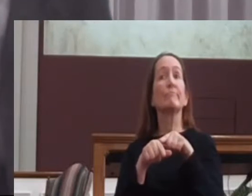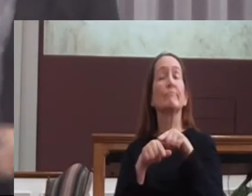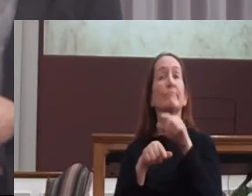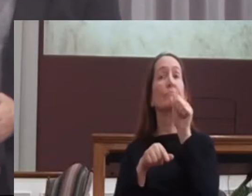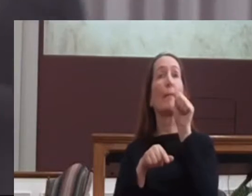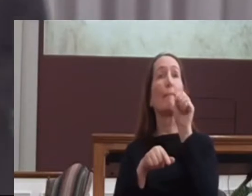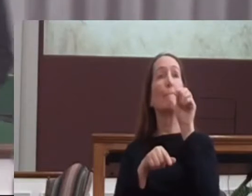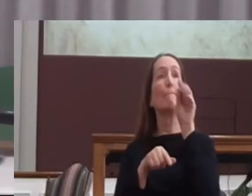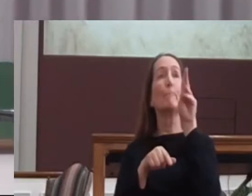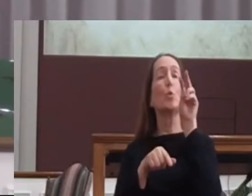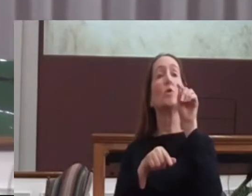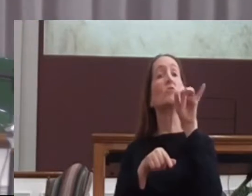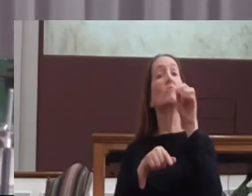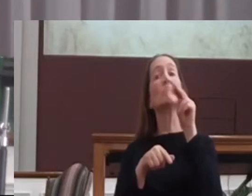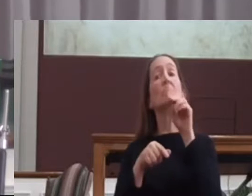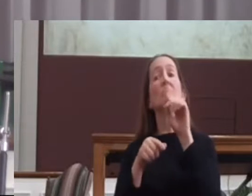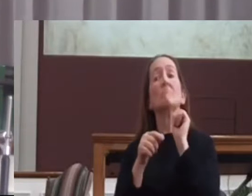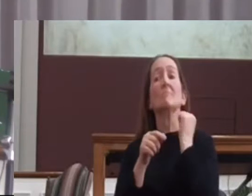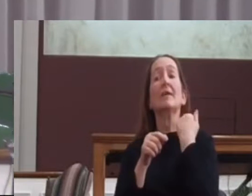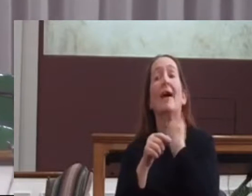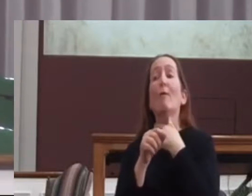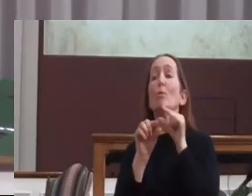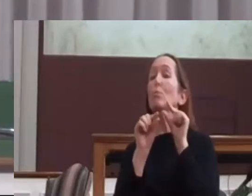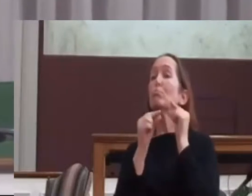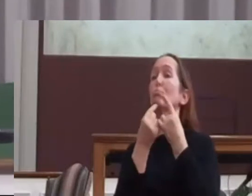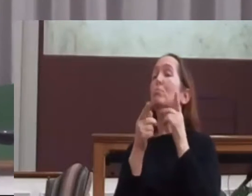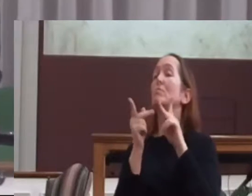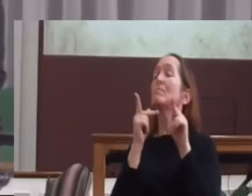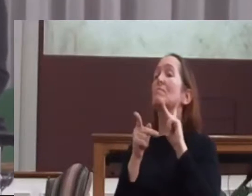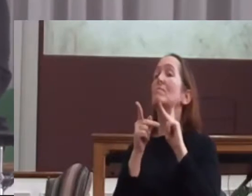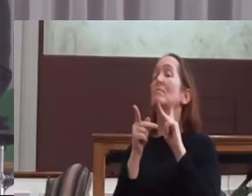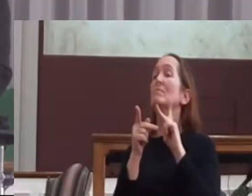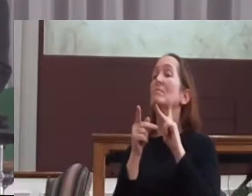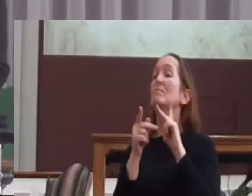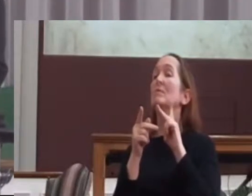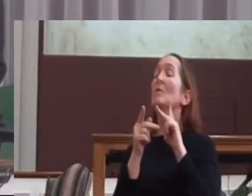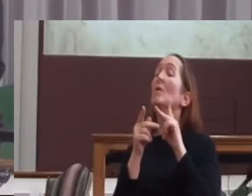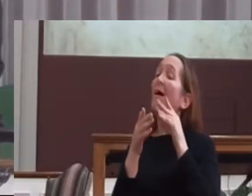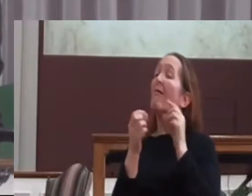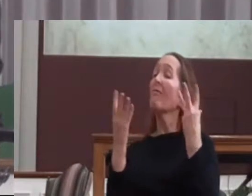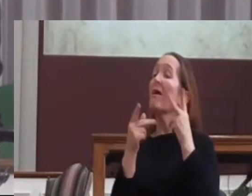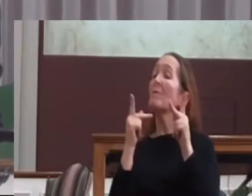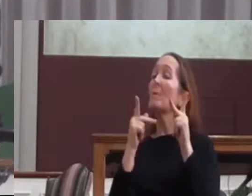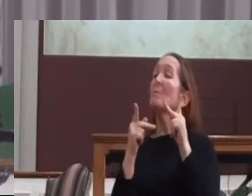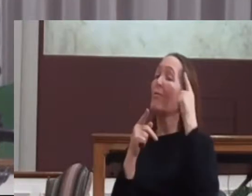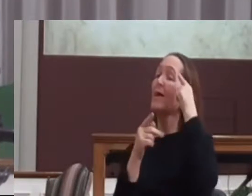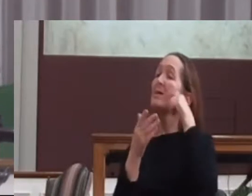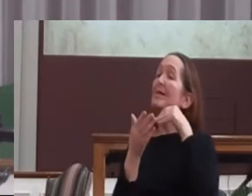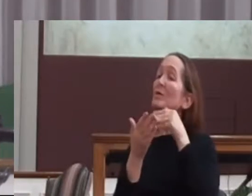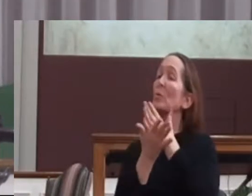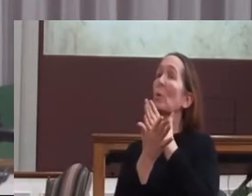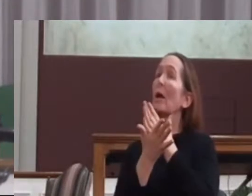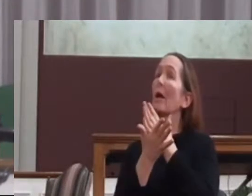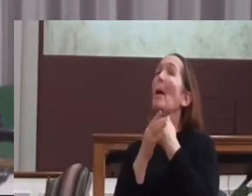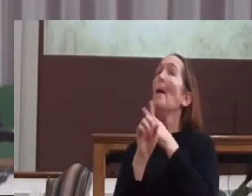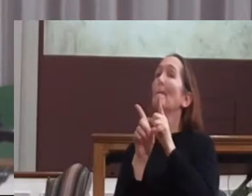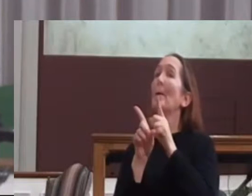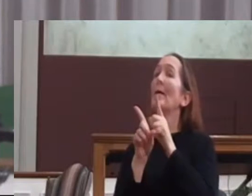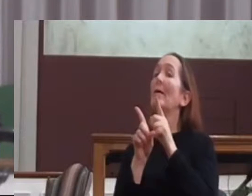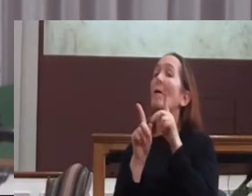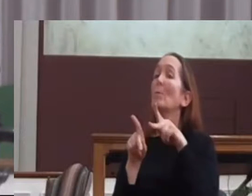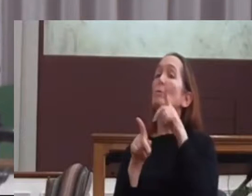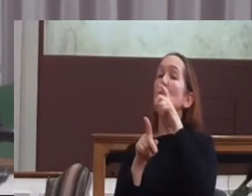And so there's an answer. That's what our society has given for an answer. And anybody who thinks that way, that that is okay, is